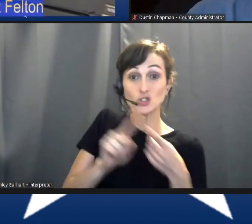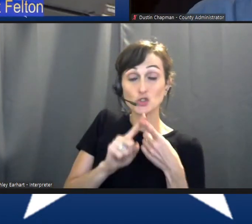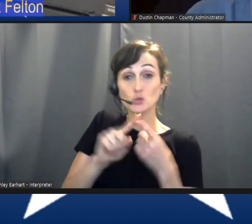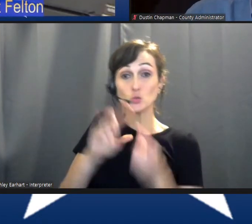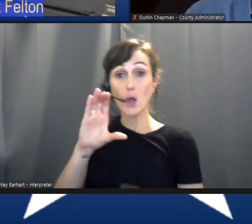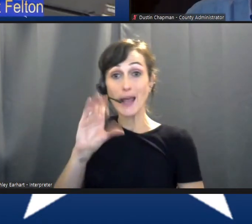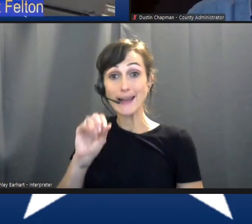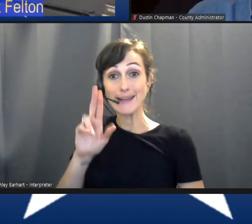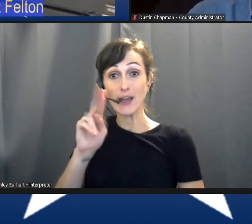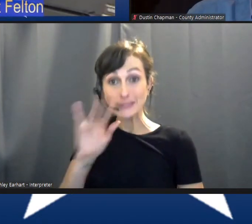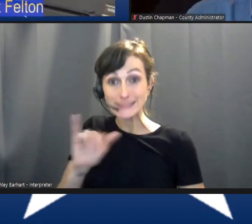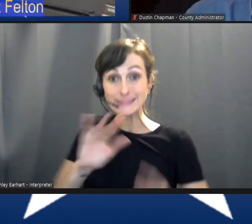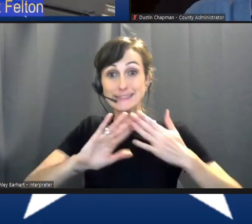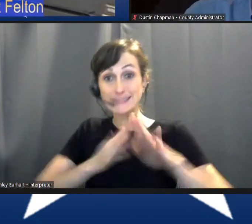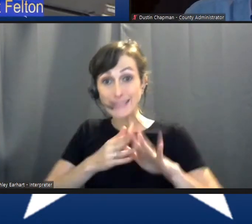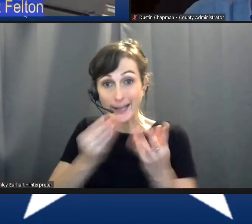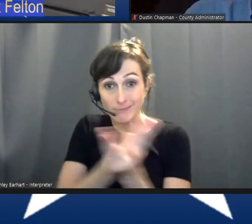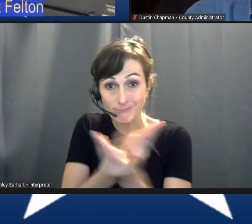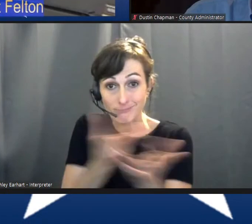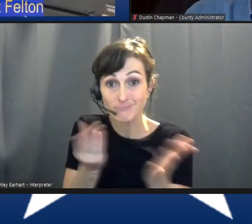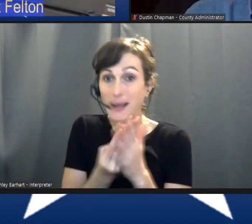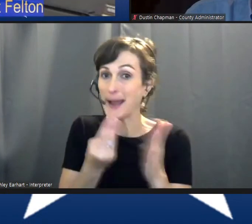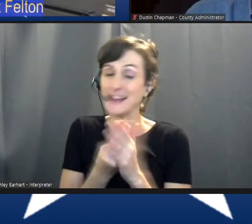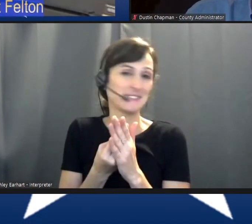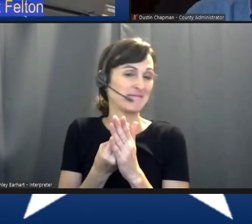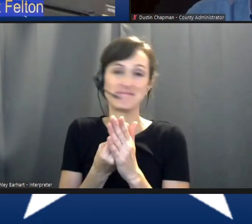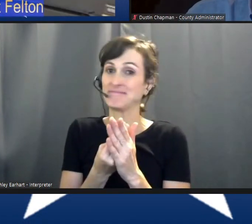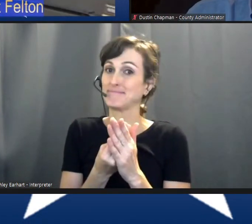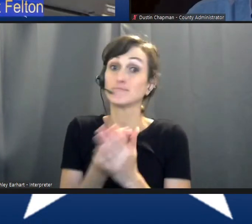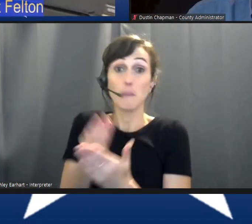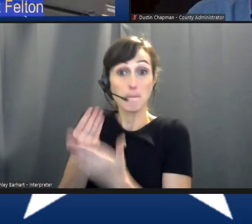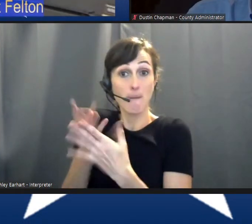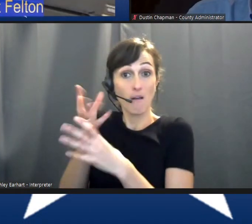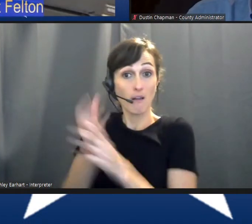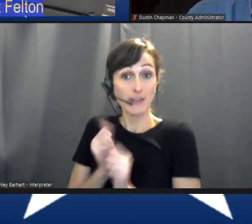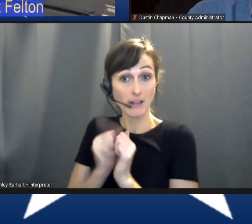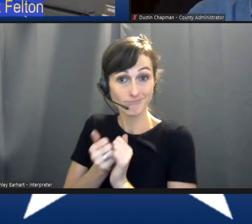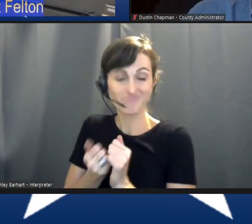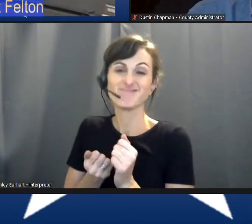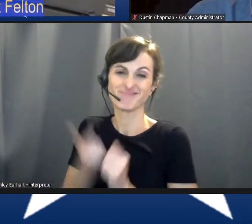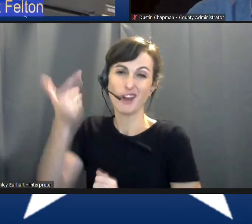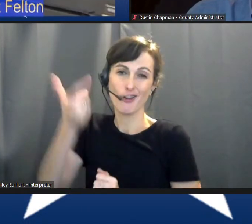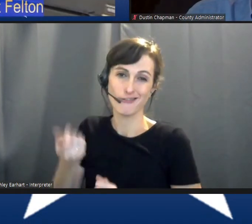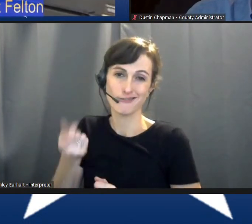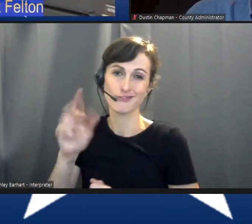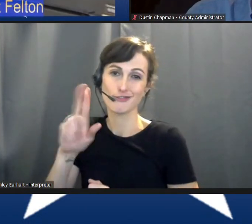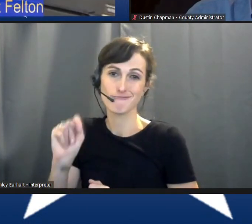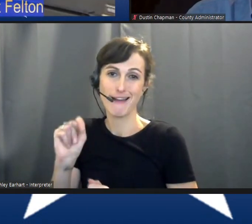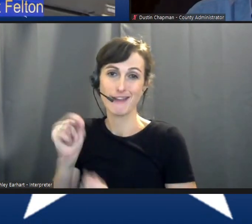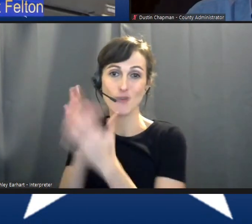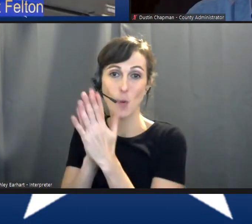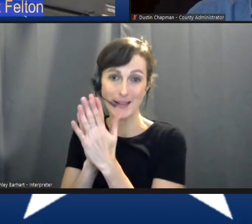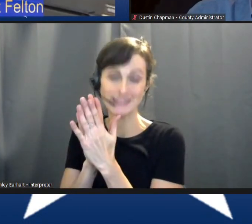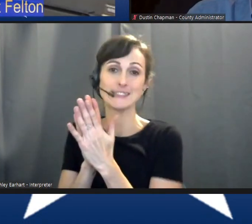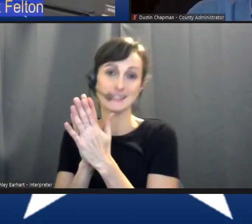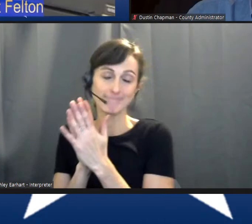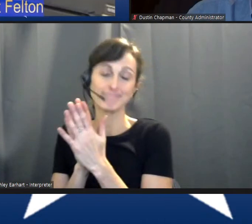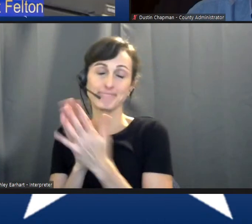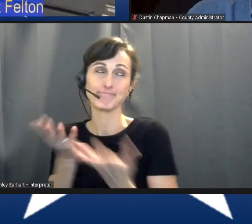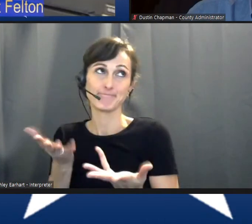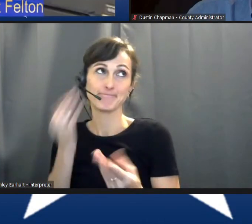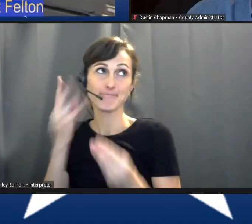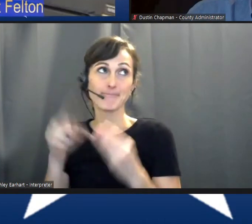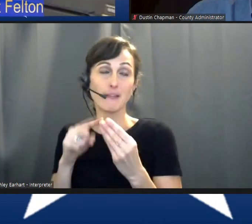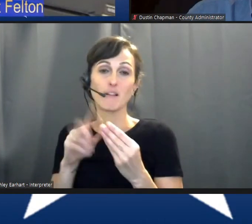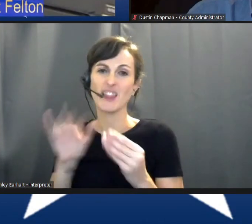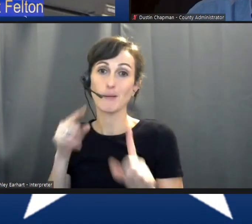request. And so we'll have to think about that and how we You know, at this point, we